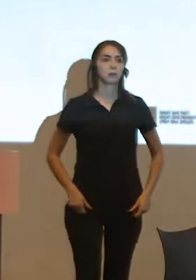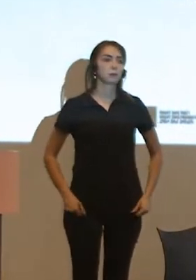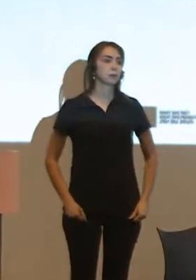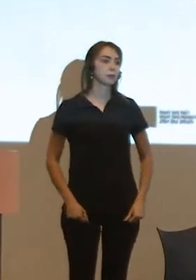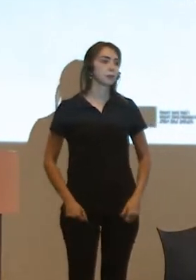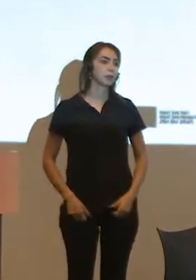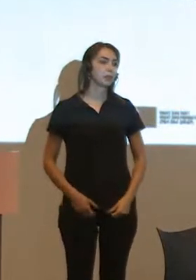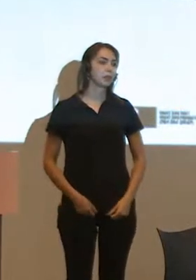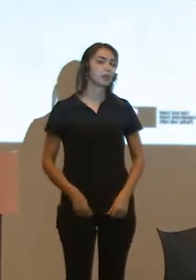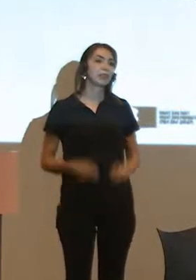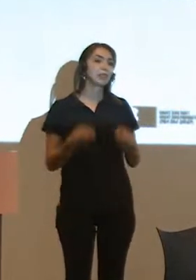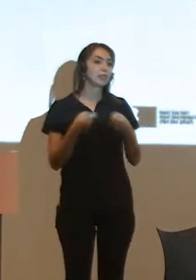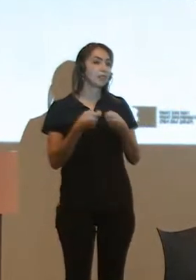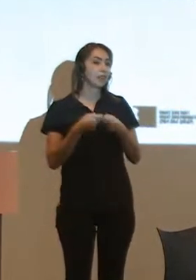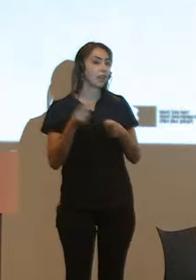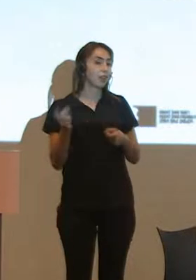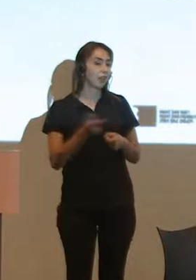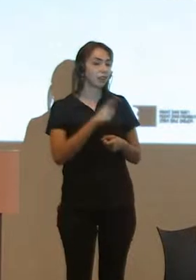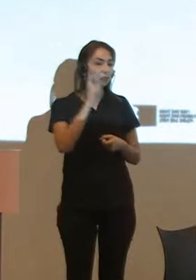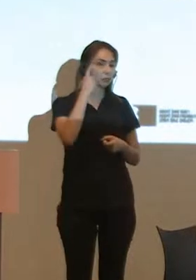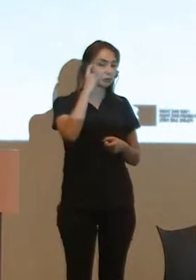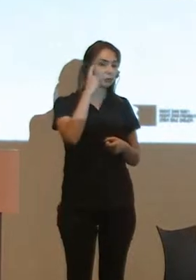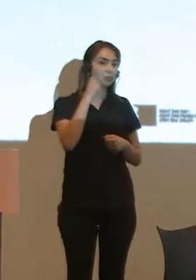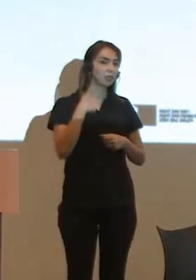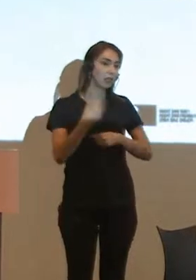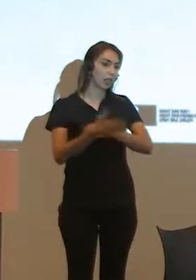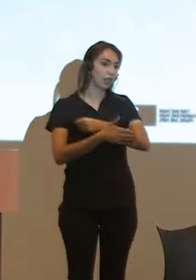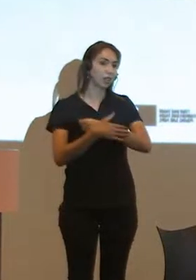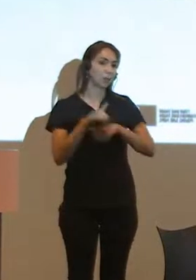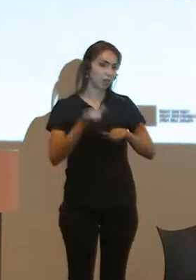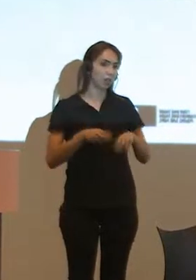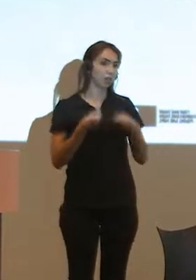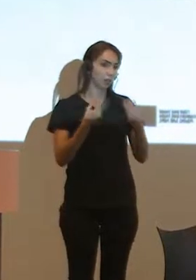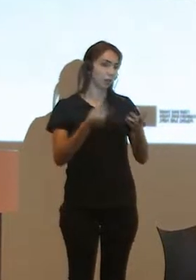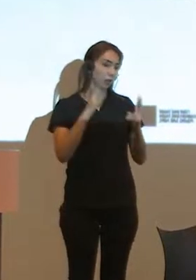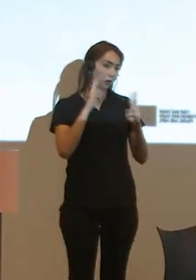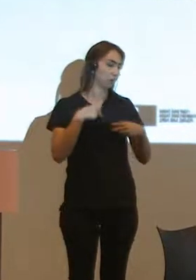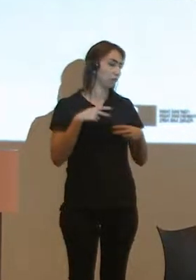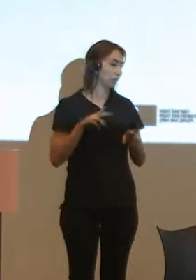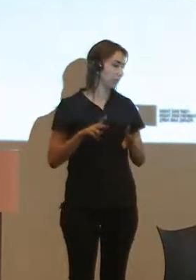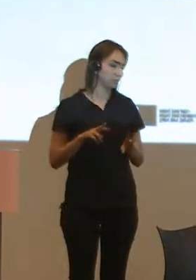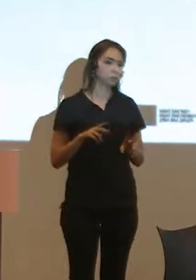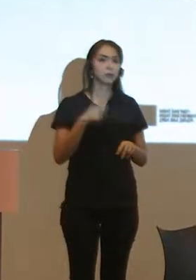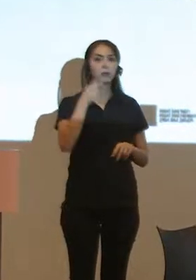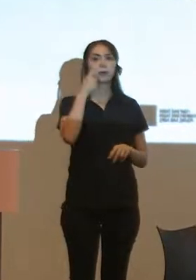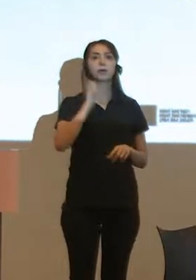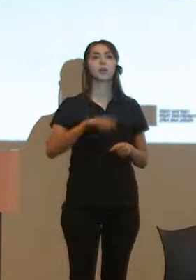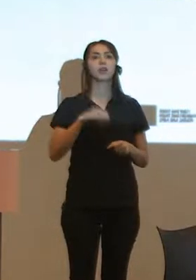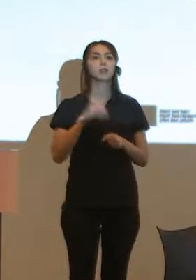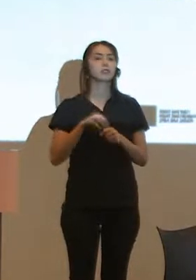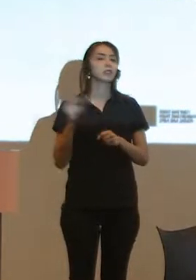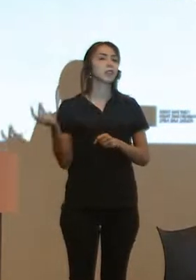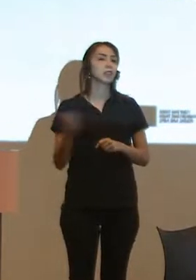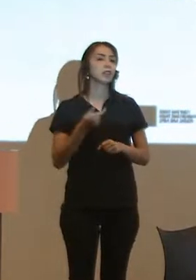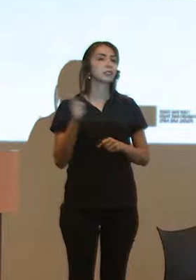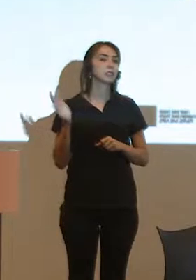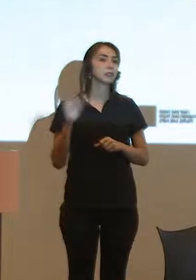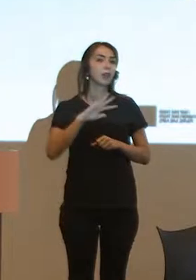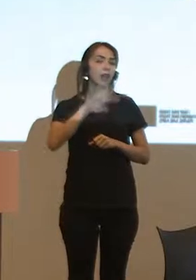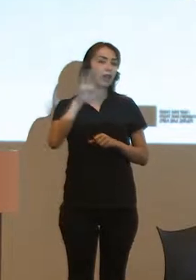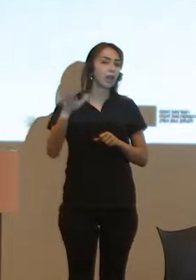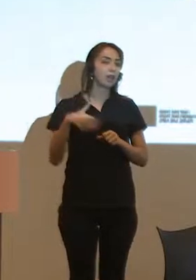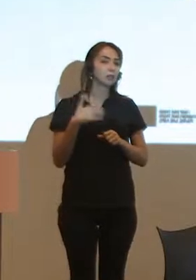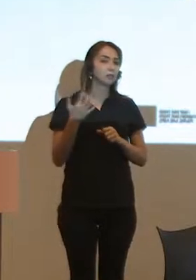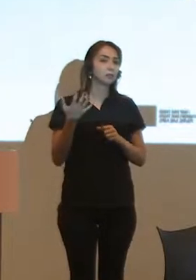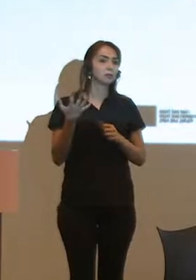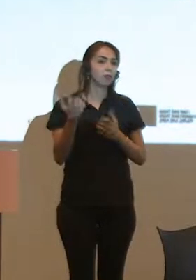again there are those fleeing from ukraine who somehow don't get the help that allegedly everybody gets for example